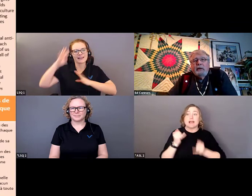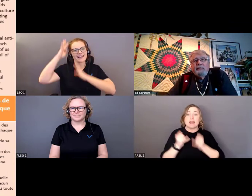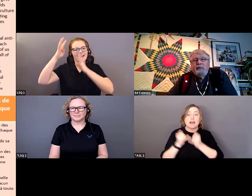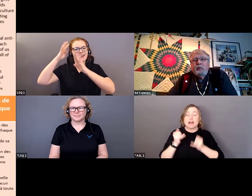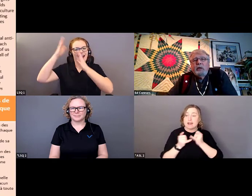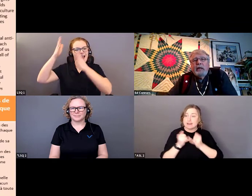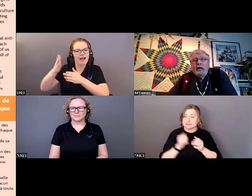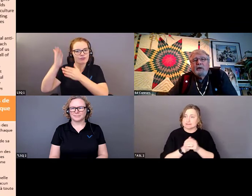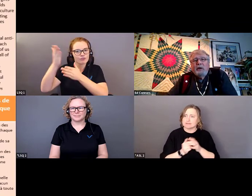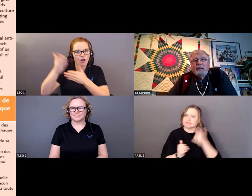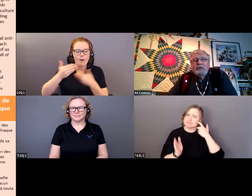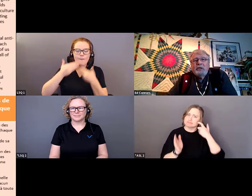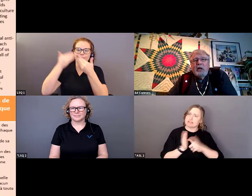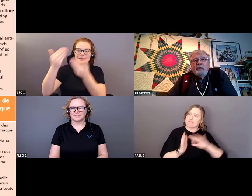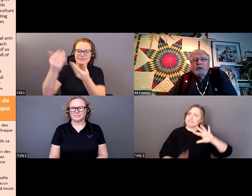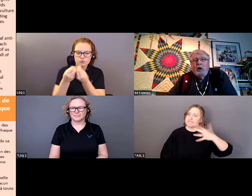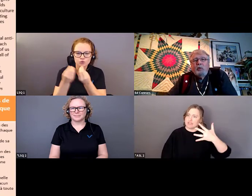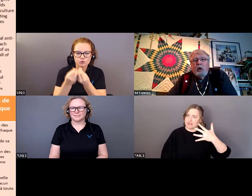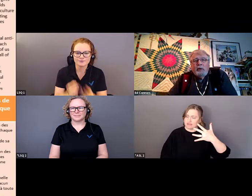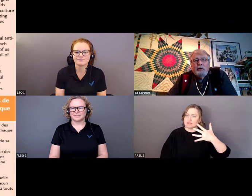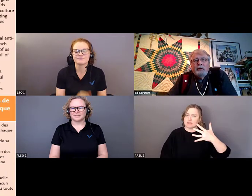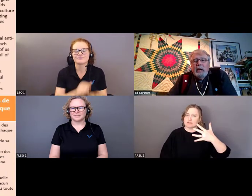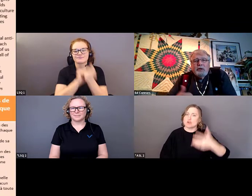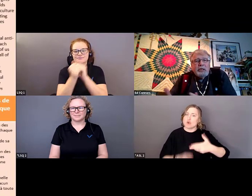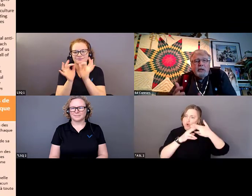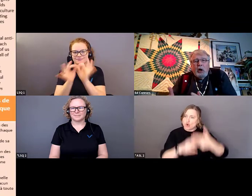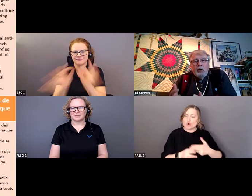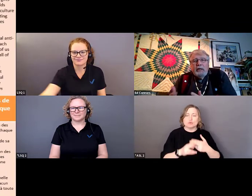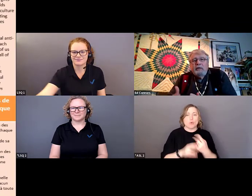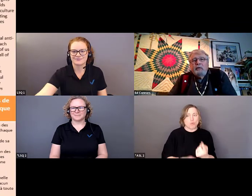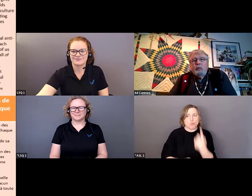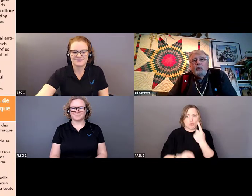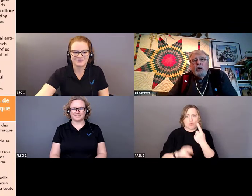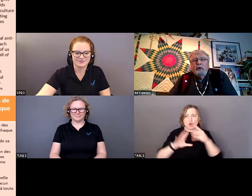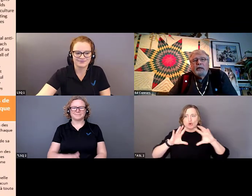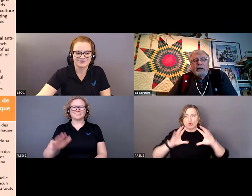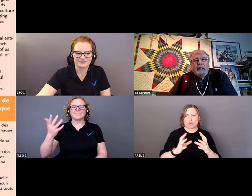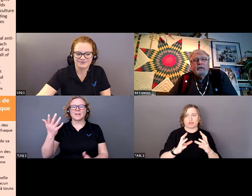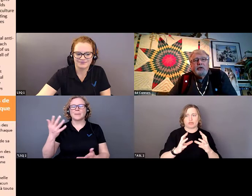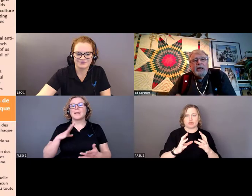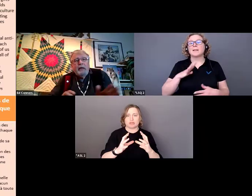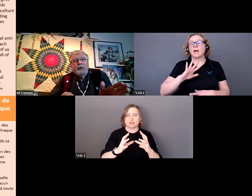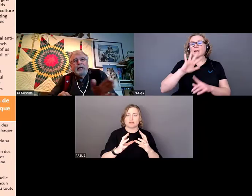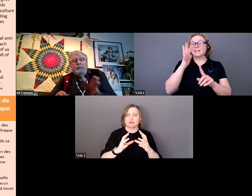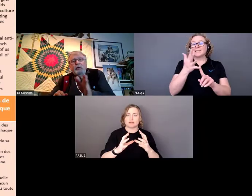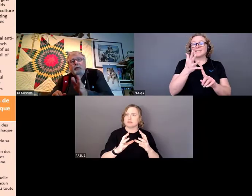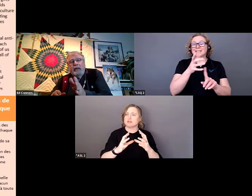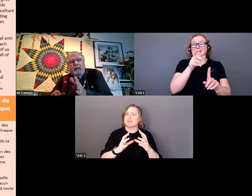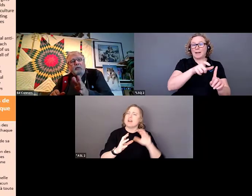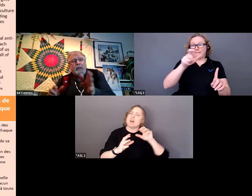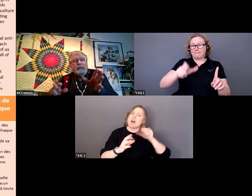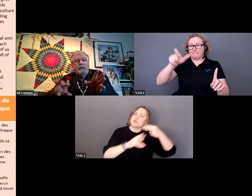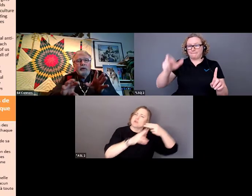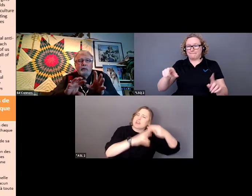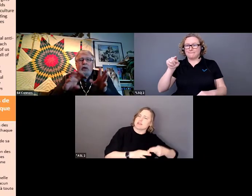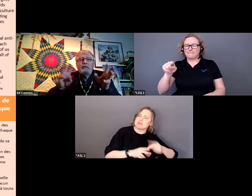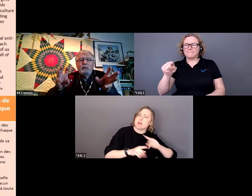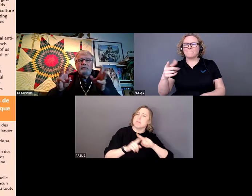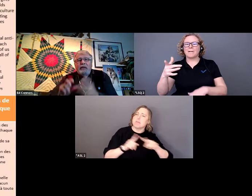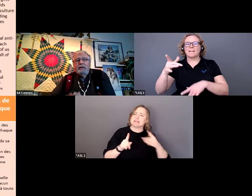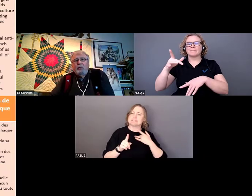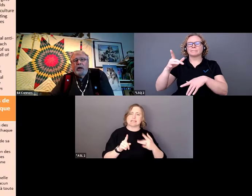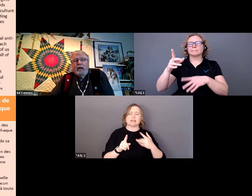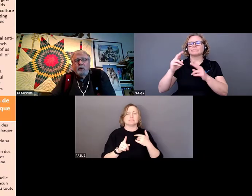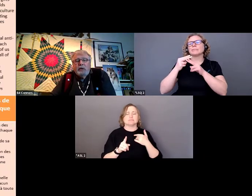the fifth category that she actually called One Earth. She didn't call this One Earth Identities. She had other labels or names, but these are the